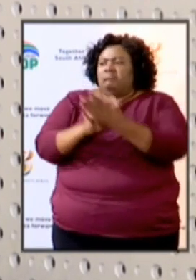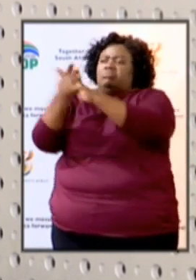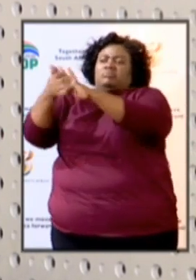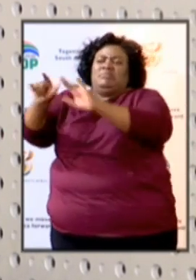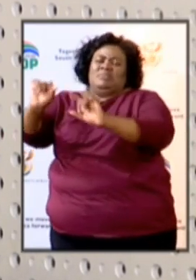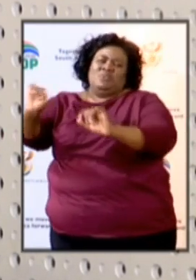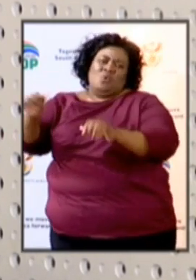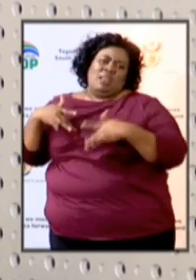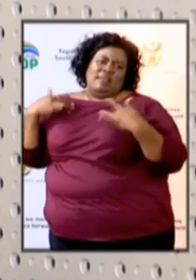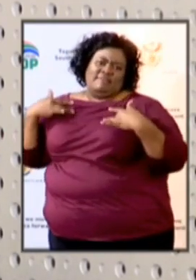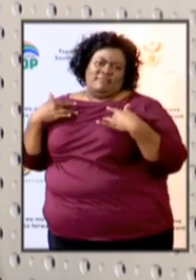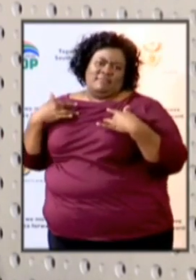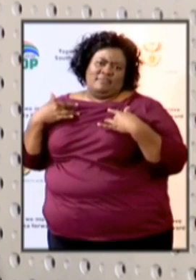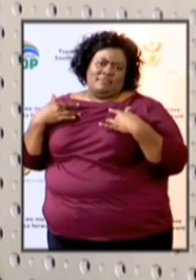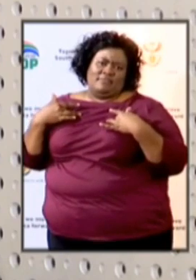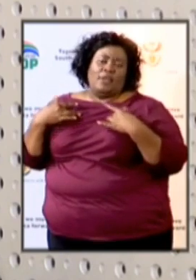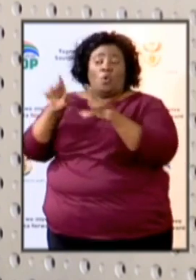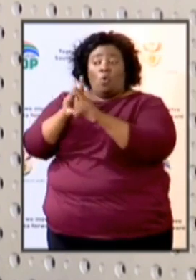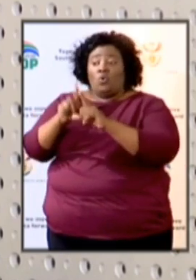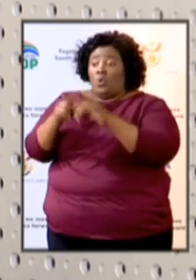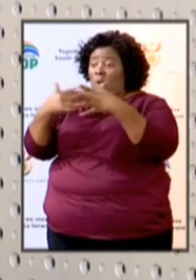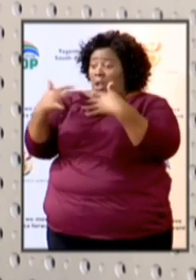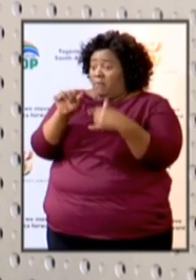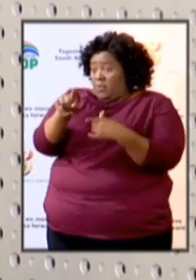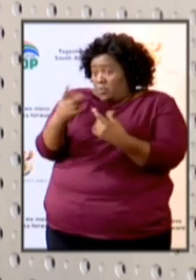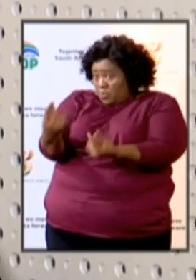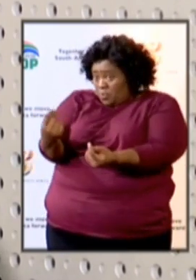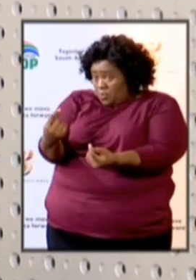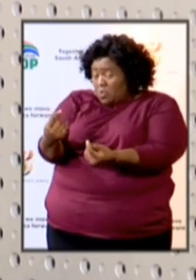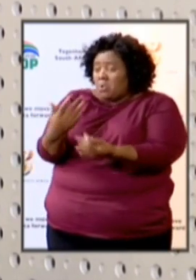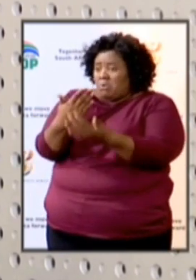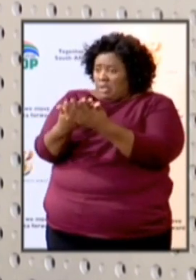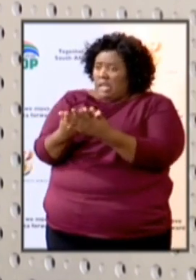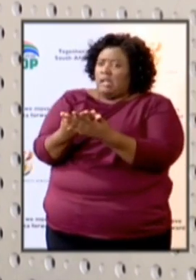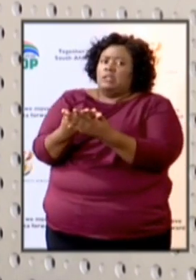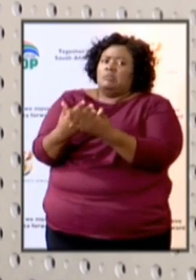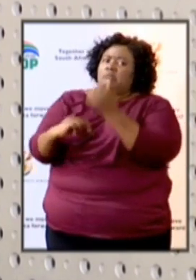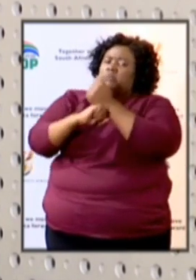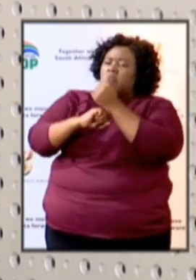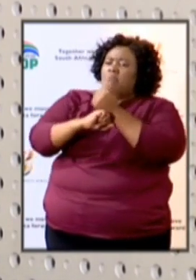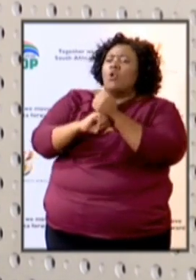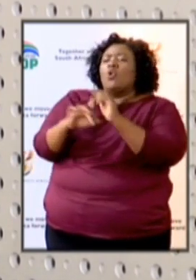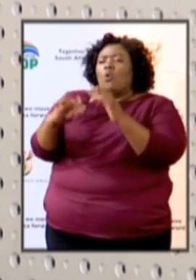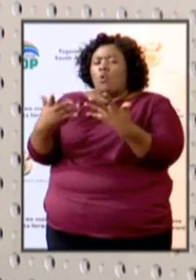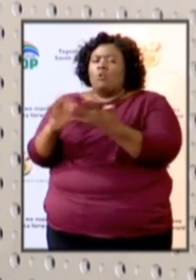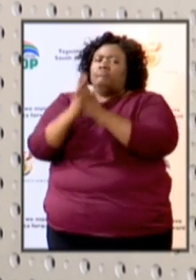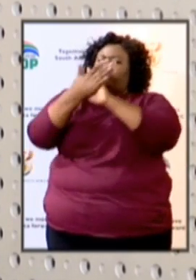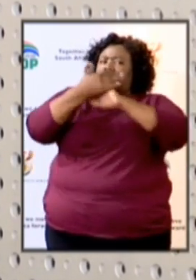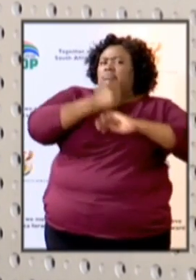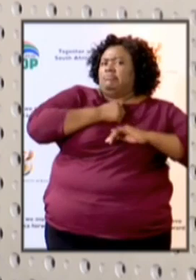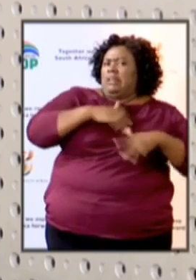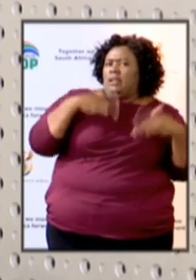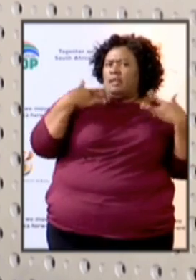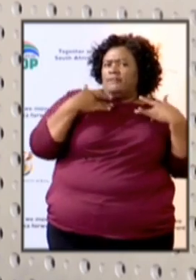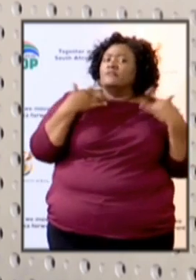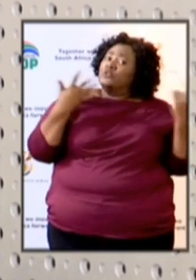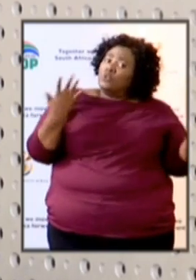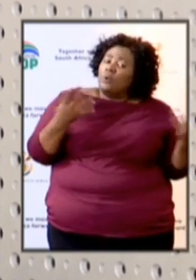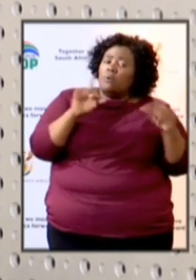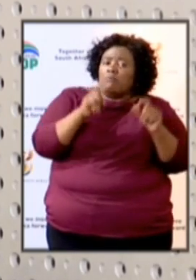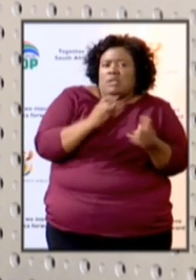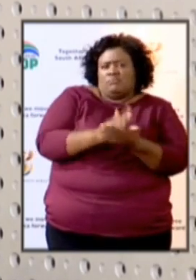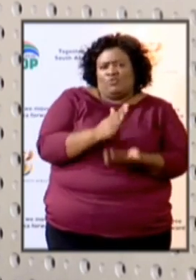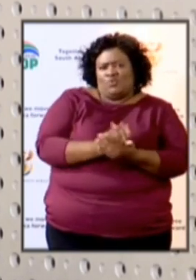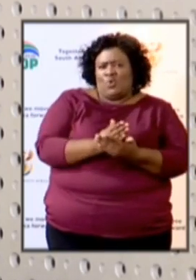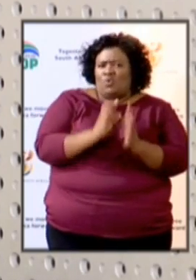ngakubulala. Nawe okwenzayo kungangiphilisa noma kungangibulala. So lezo zimo